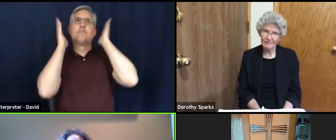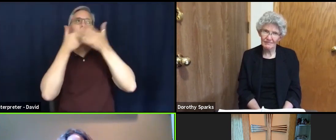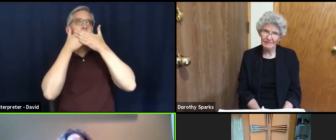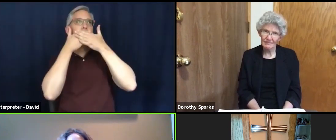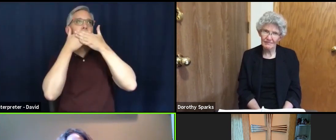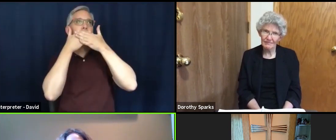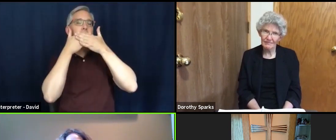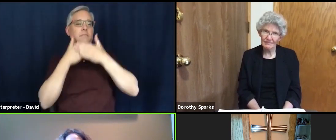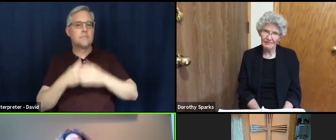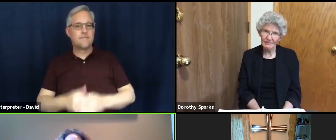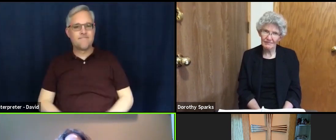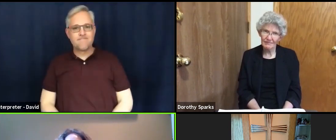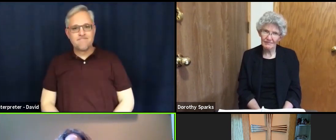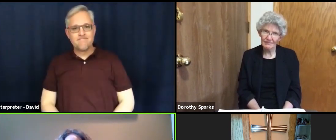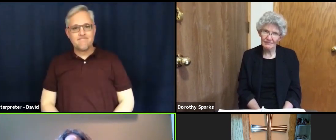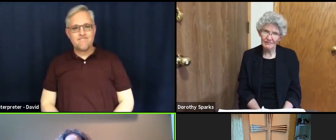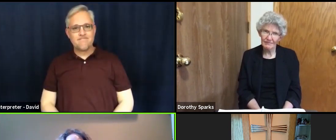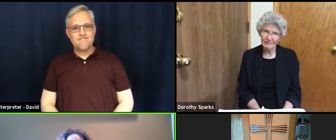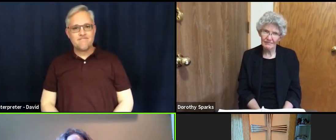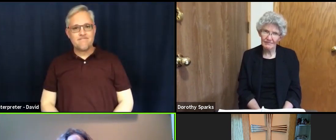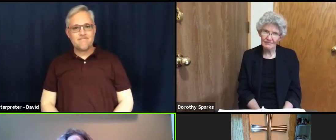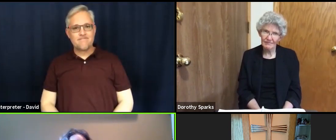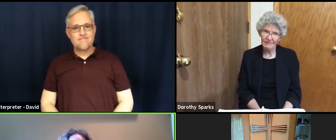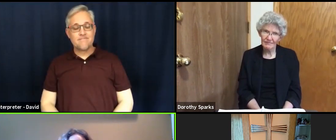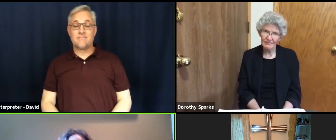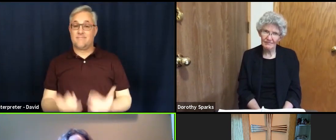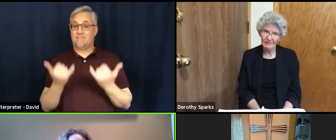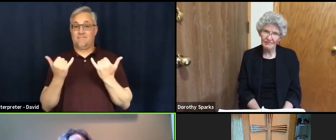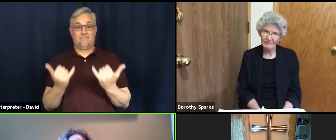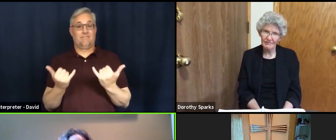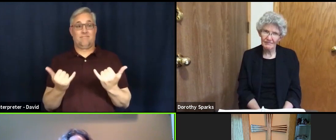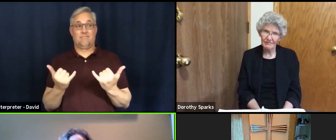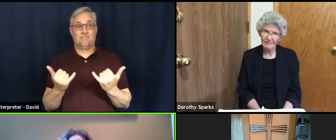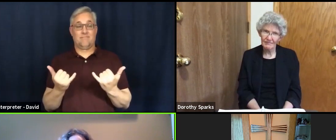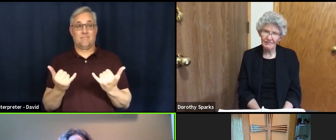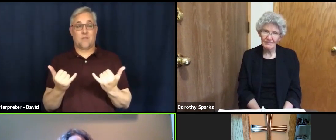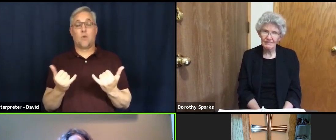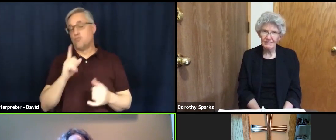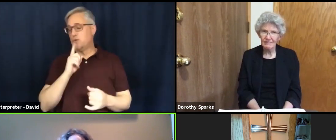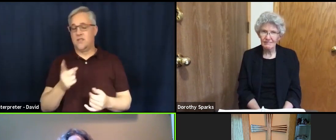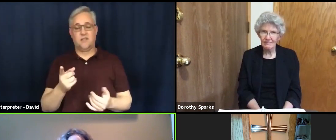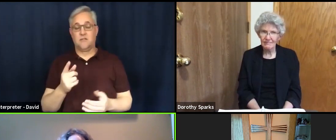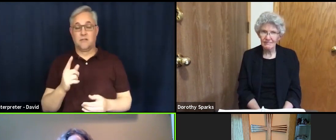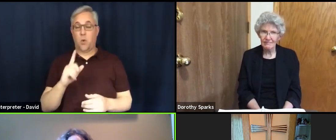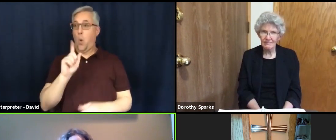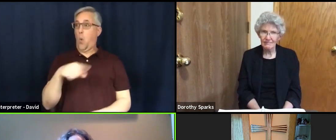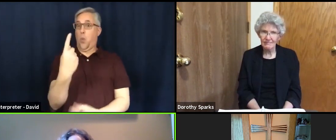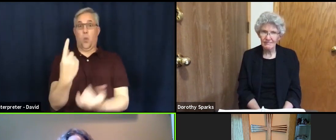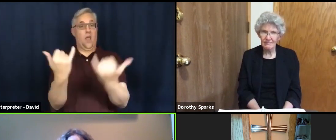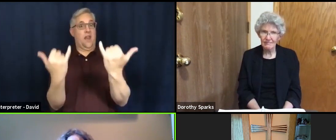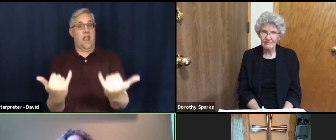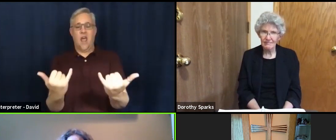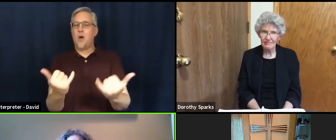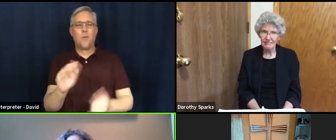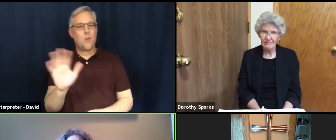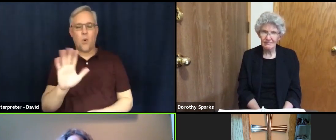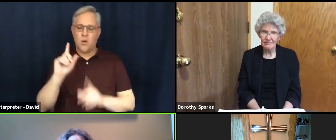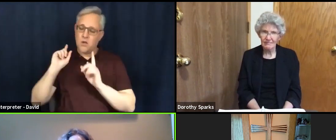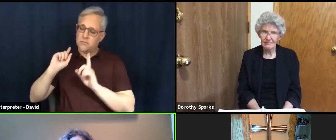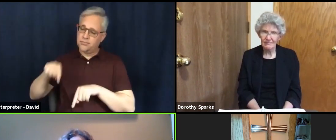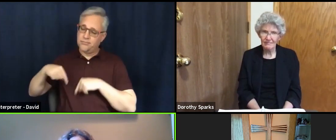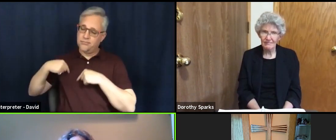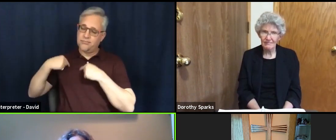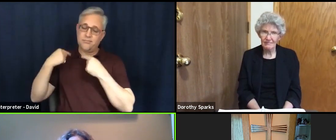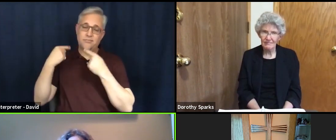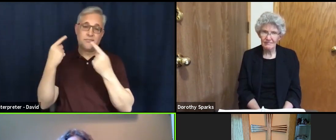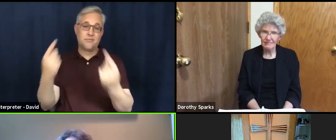And at this moment in time, many moments in time, but at this particular moment in time in Minneapolis, in the